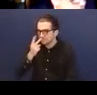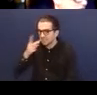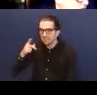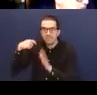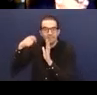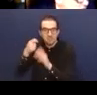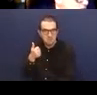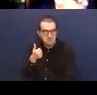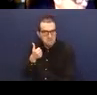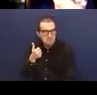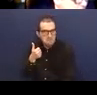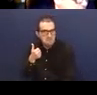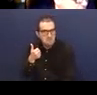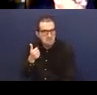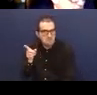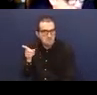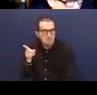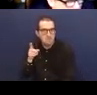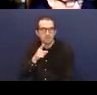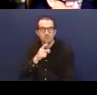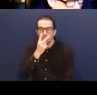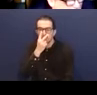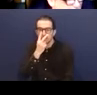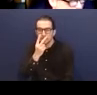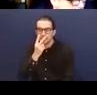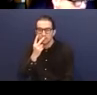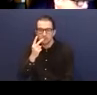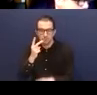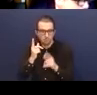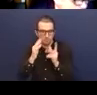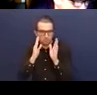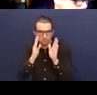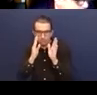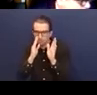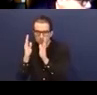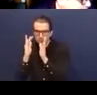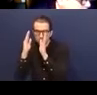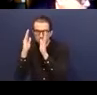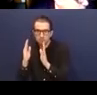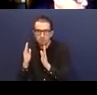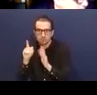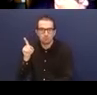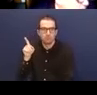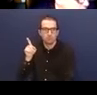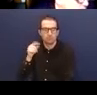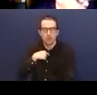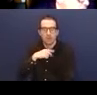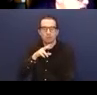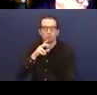they're covering in the 5 to 17. Remember, there was another one for 2 to 4-year-olds, which had playing and a few other things in